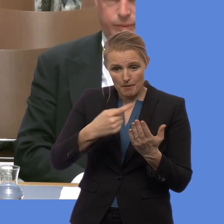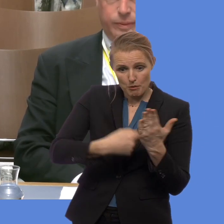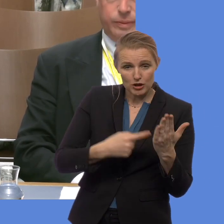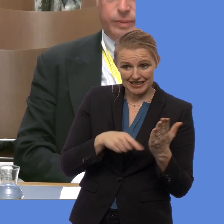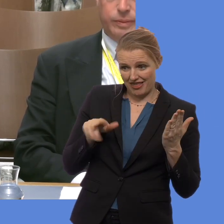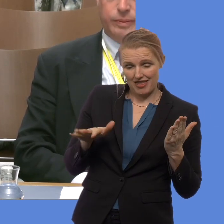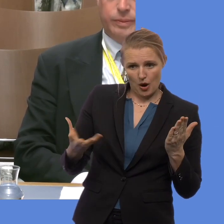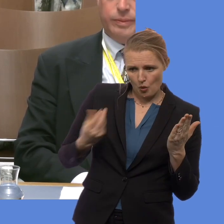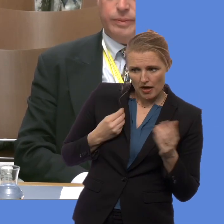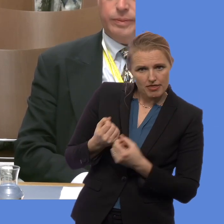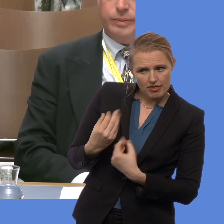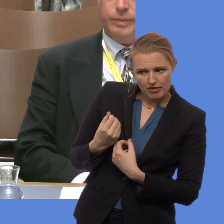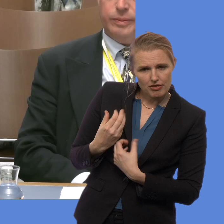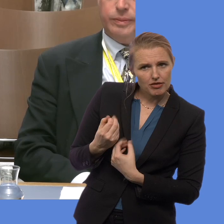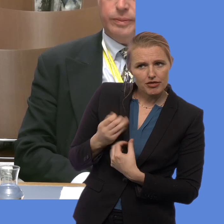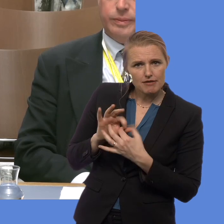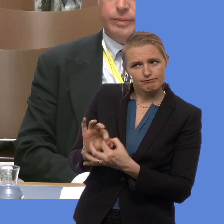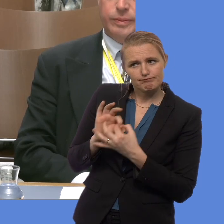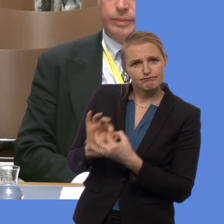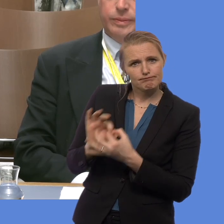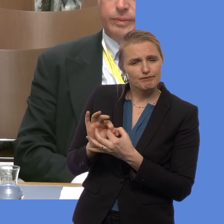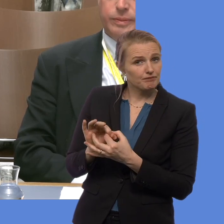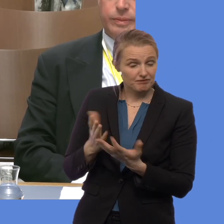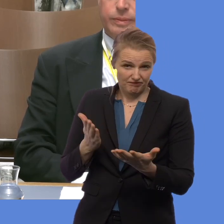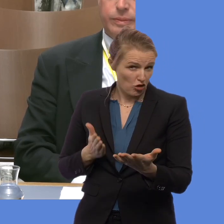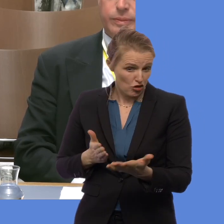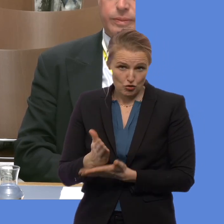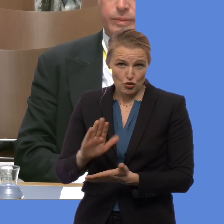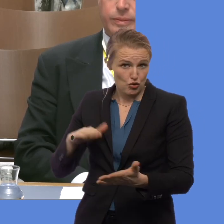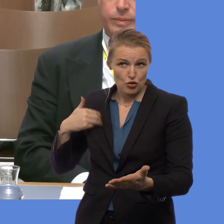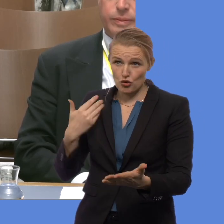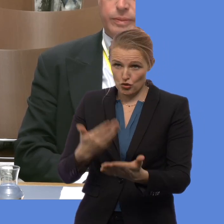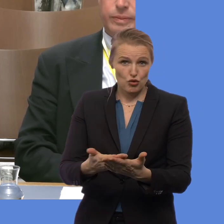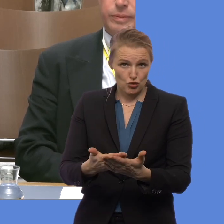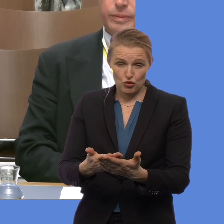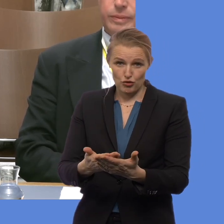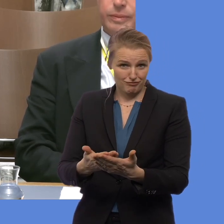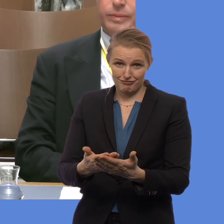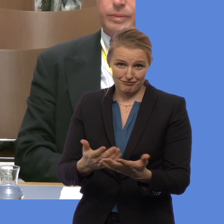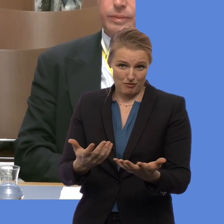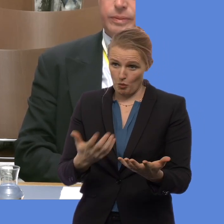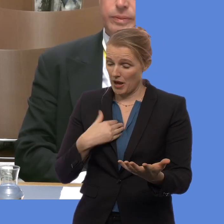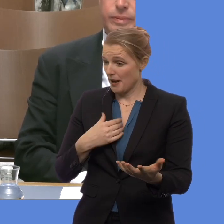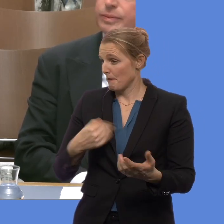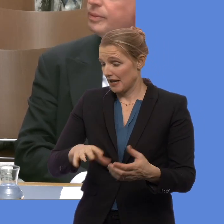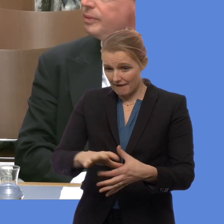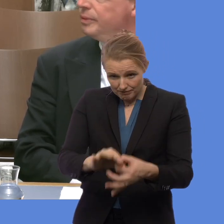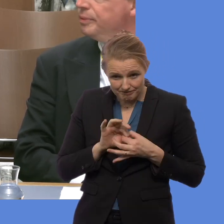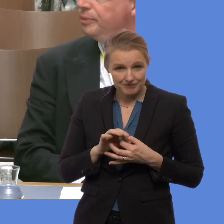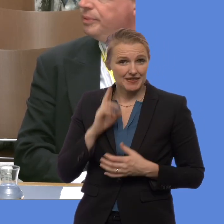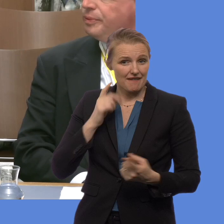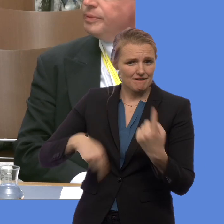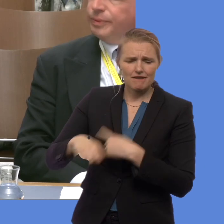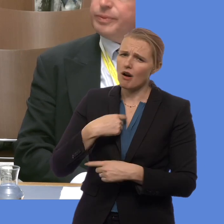bill. So at every stage along the way, we have, as Ian has alluded to in his opening statement, we have a real